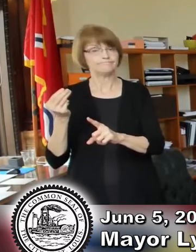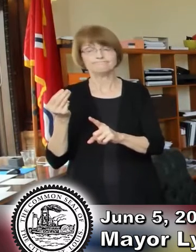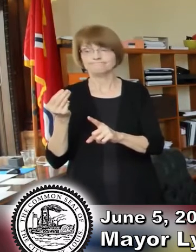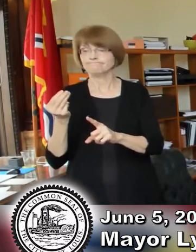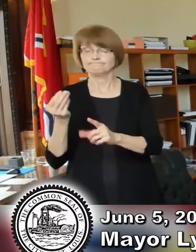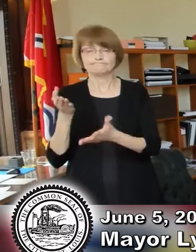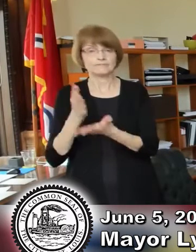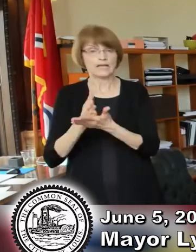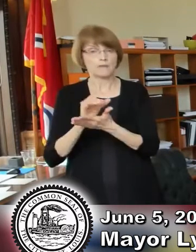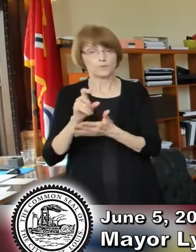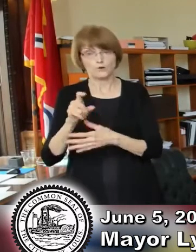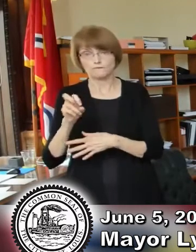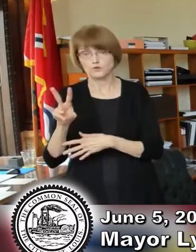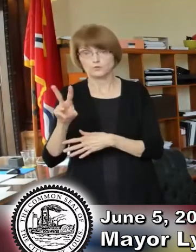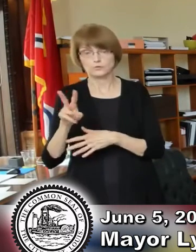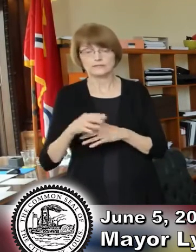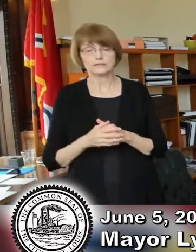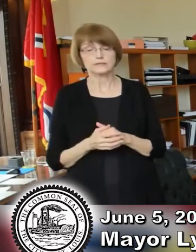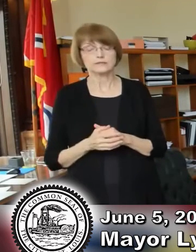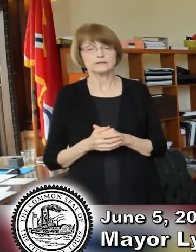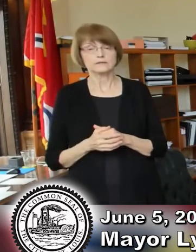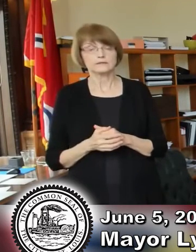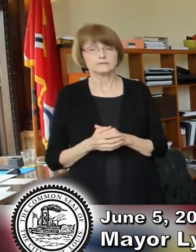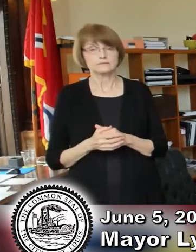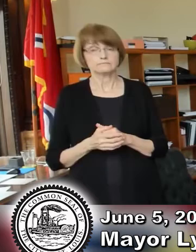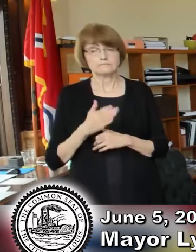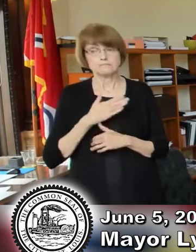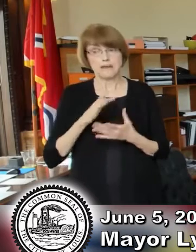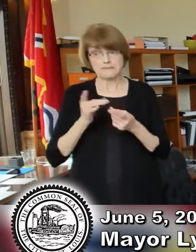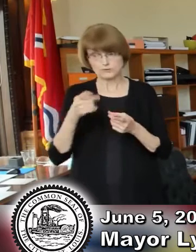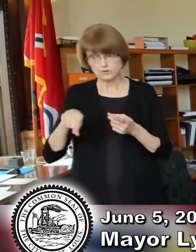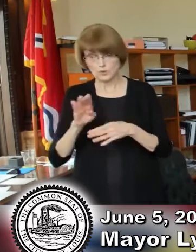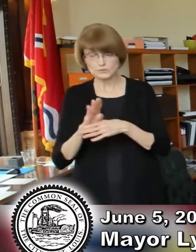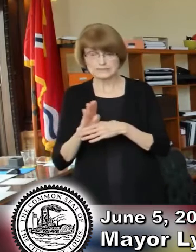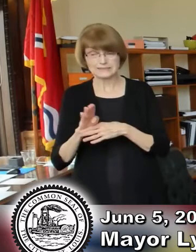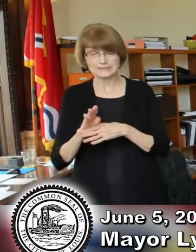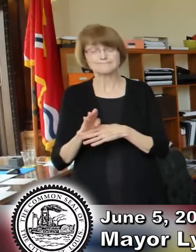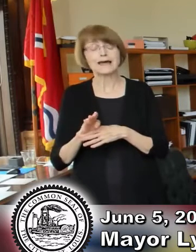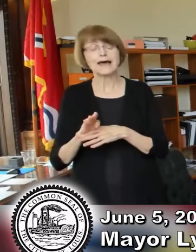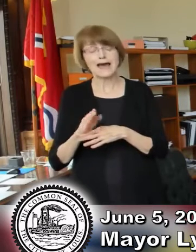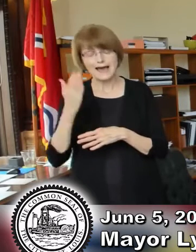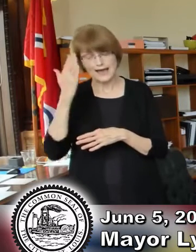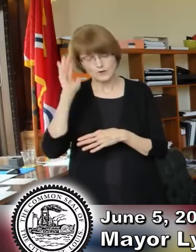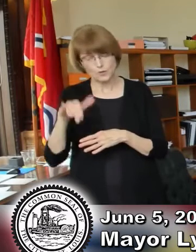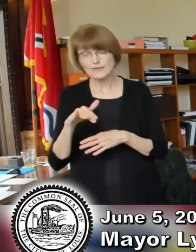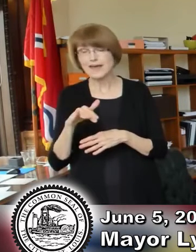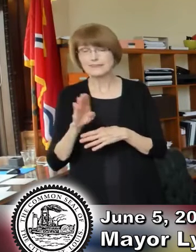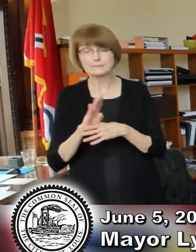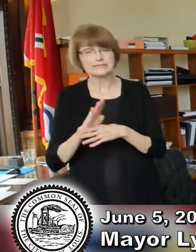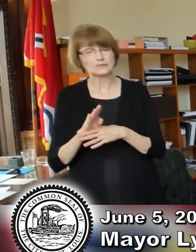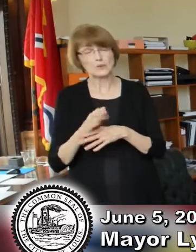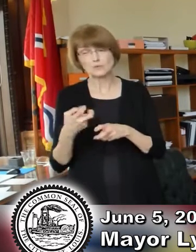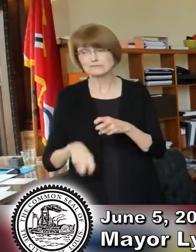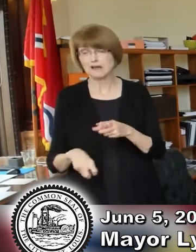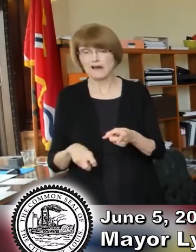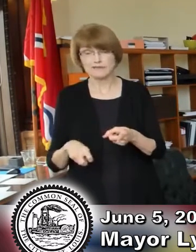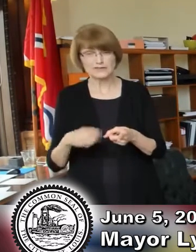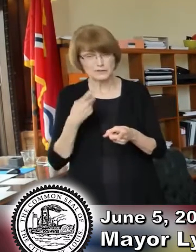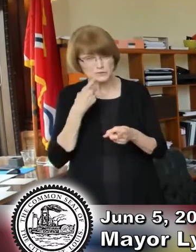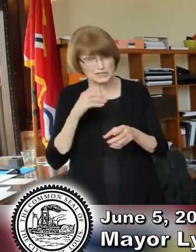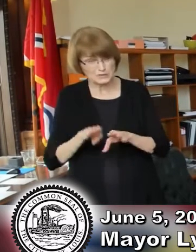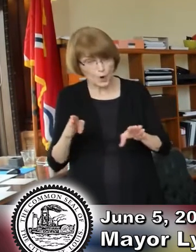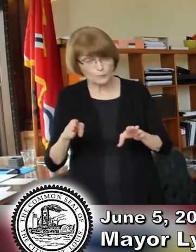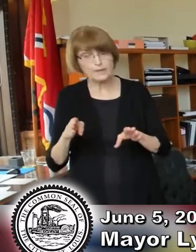And the message is that it's very tough on business, and you've just been able to reopen. And